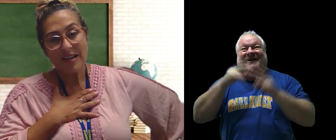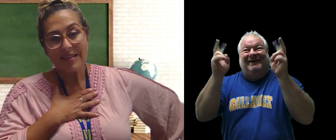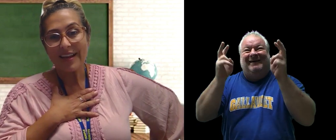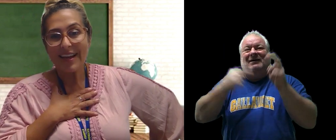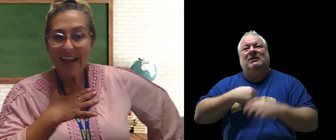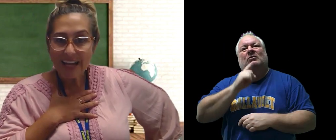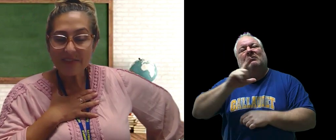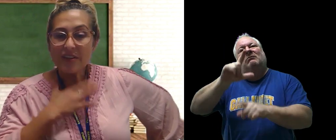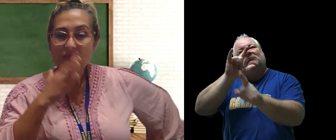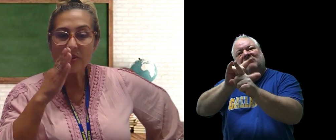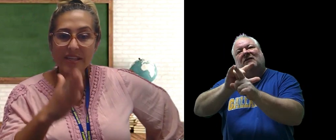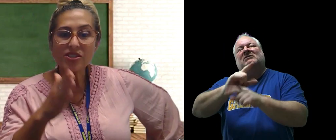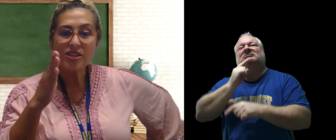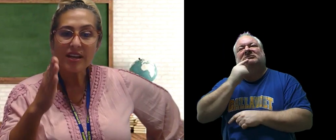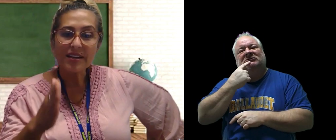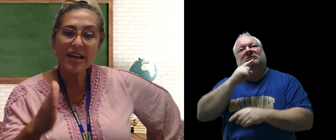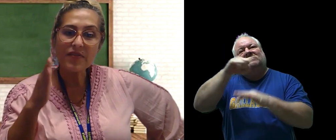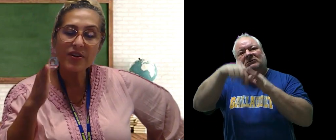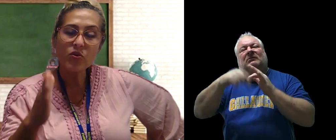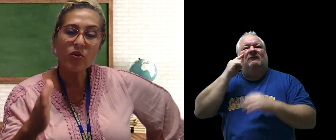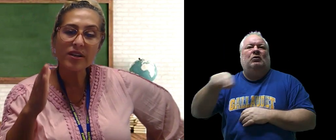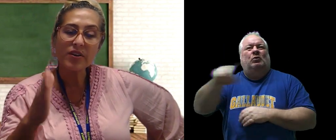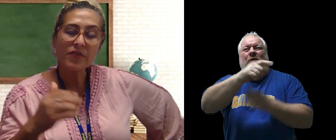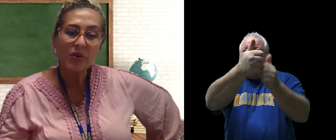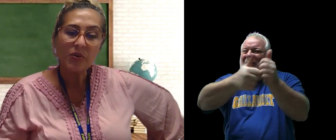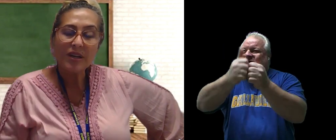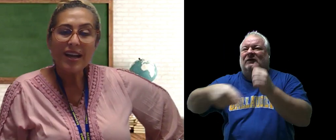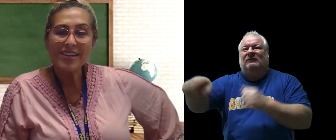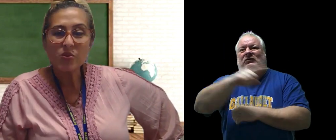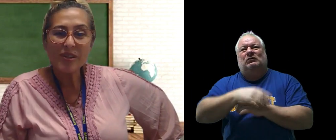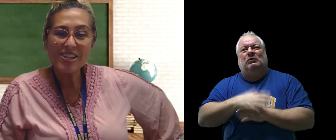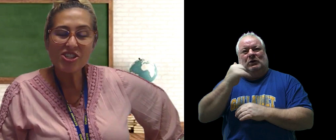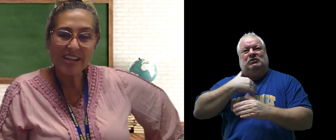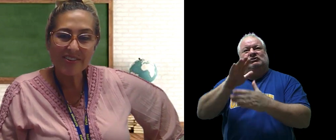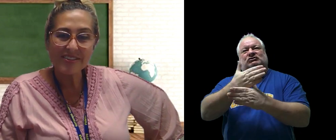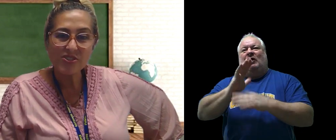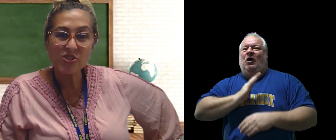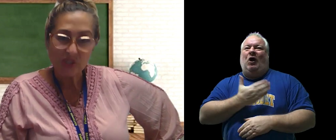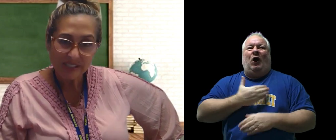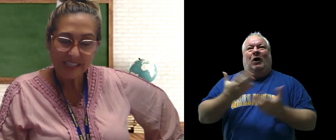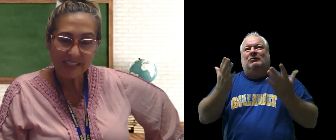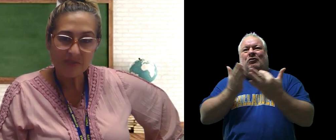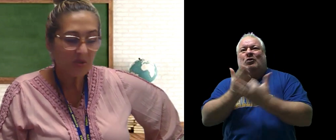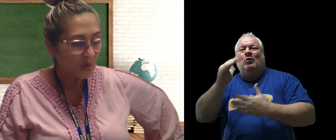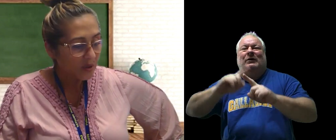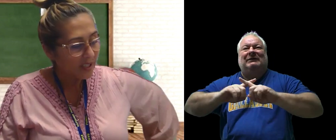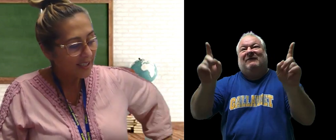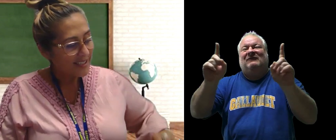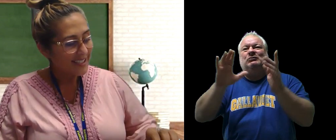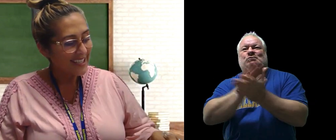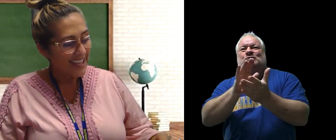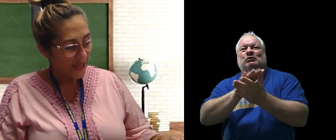love that I have for each and every one of you as we share this journey of